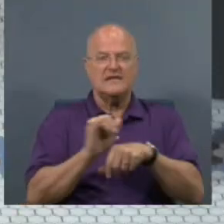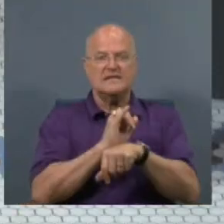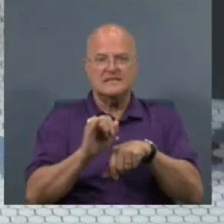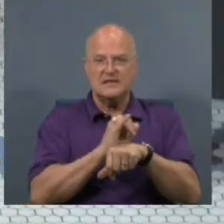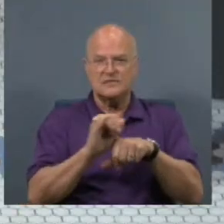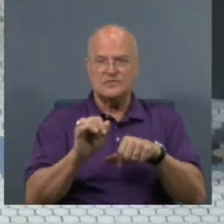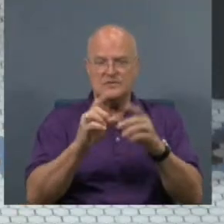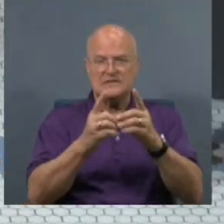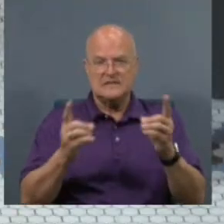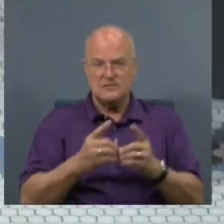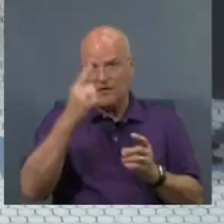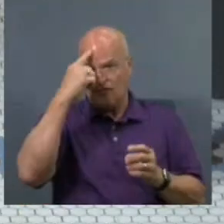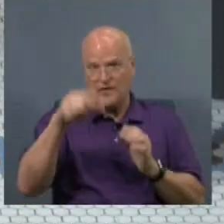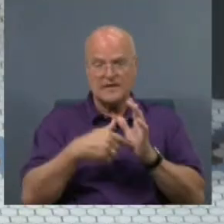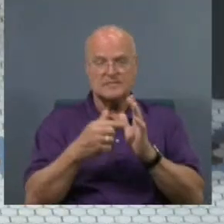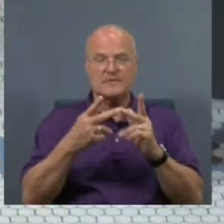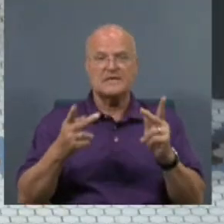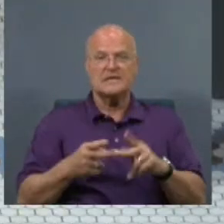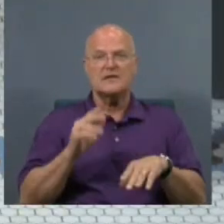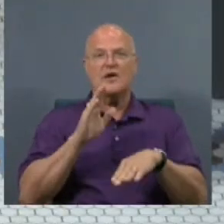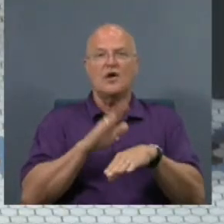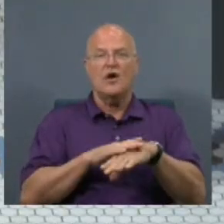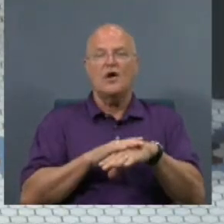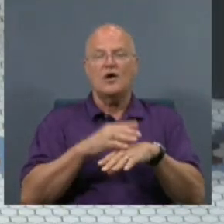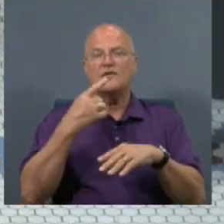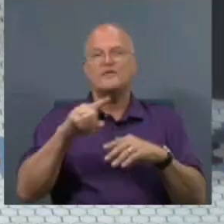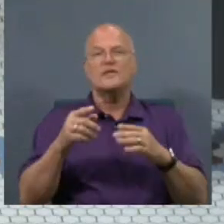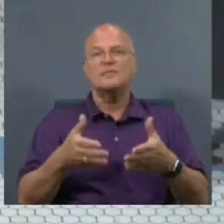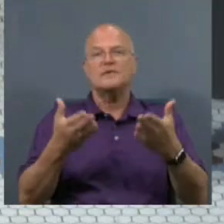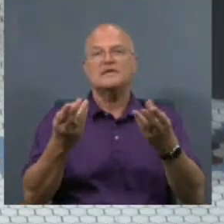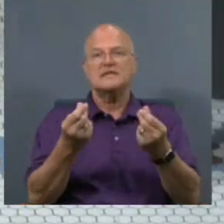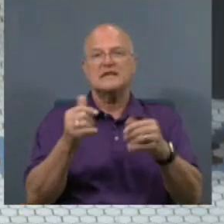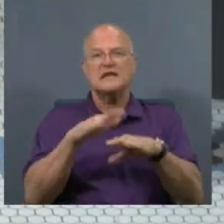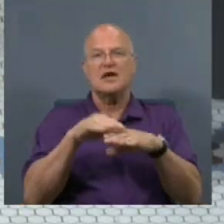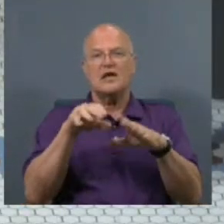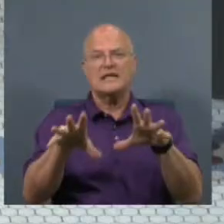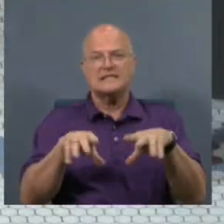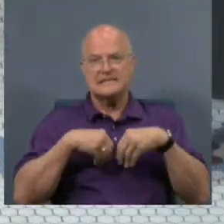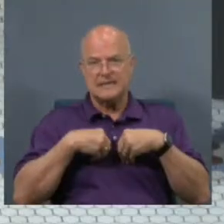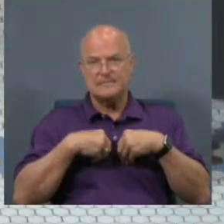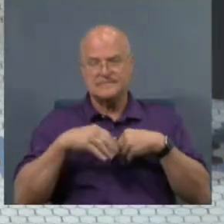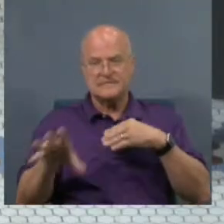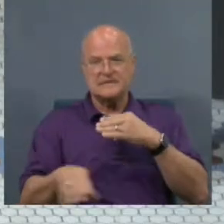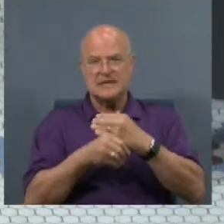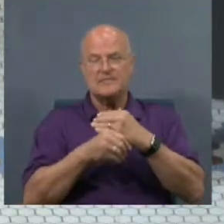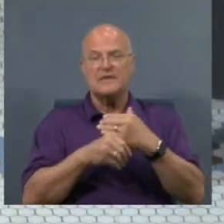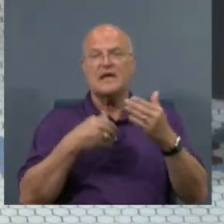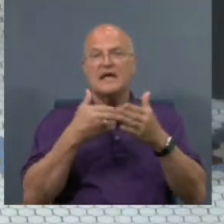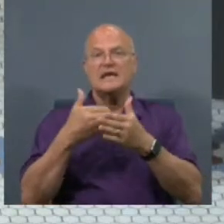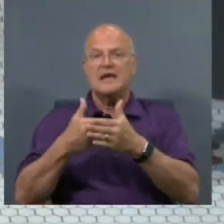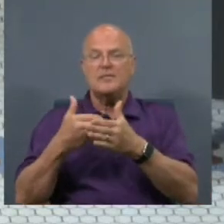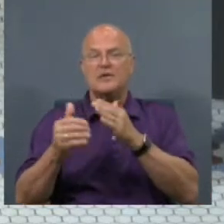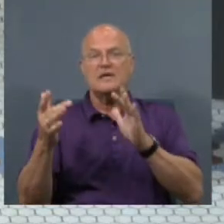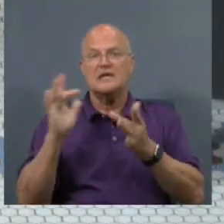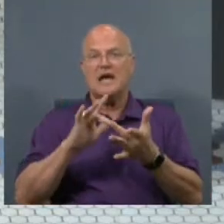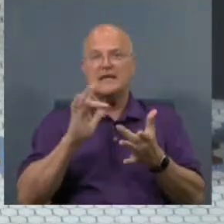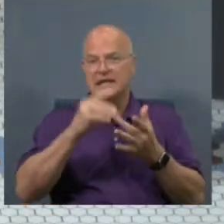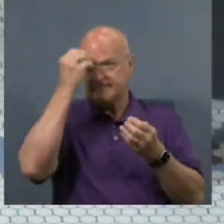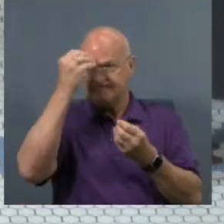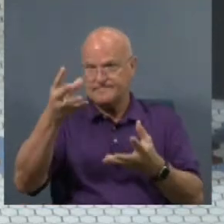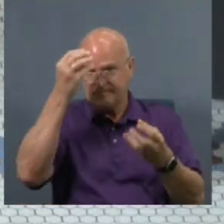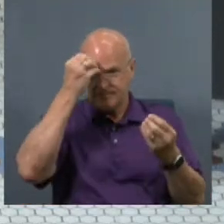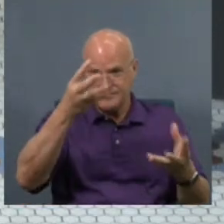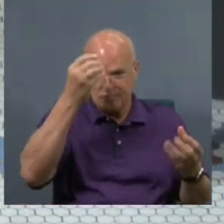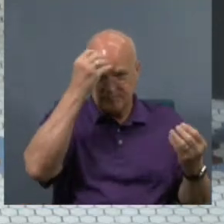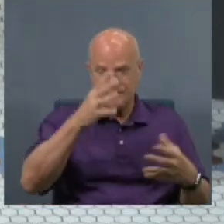district designation for the petition land upon annexation. Neighborhood association contacts are notified of all